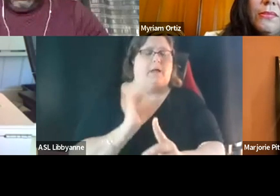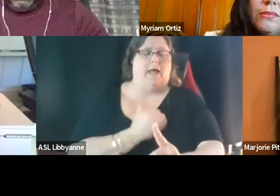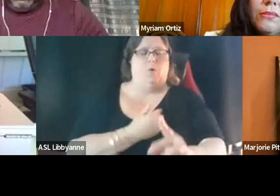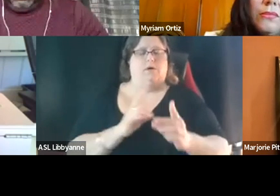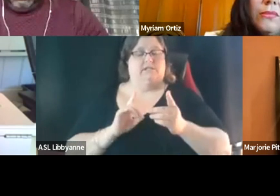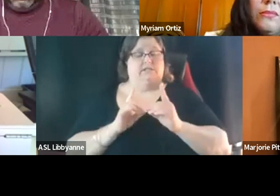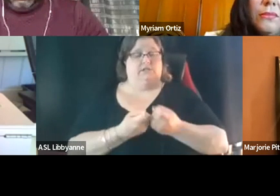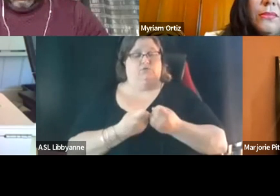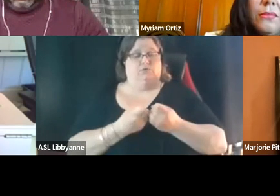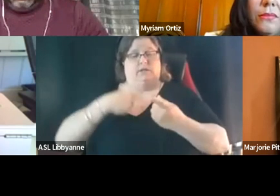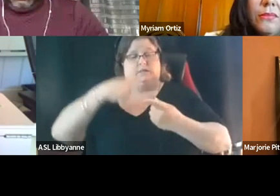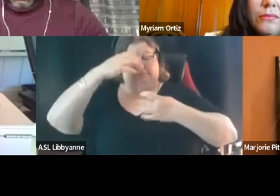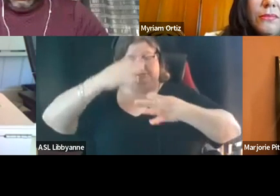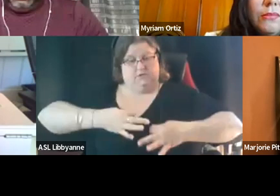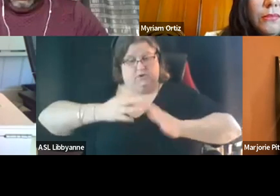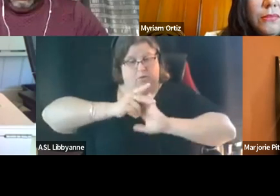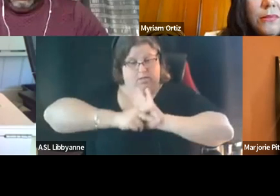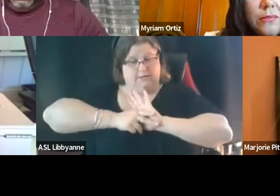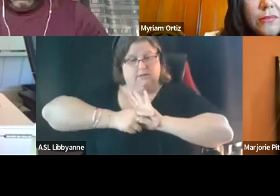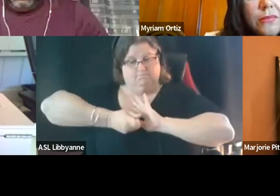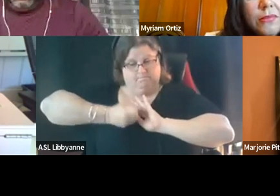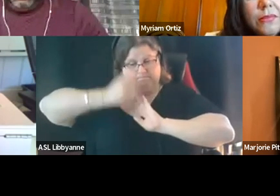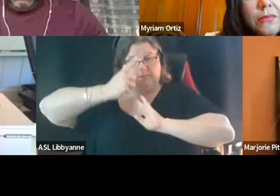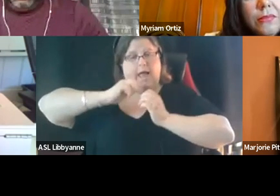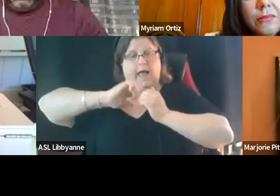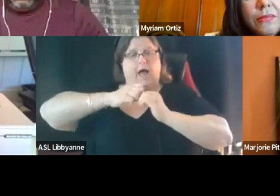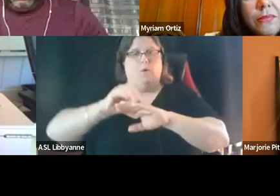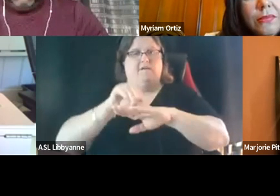and policies. In a district with